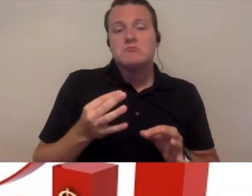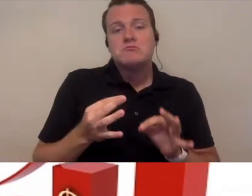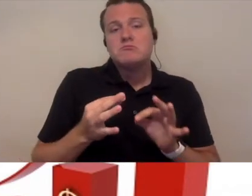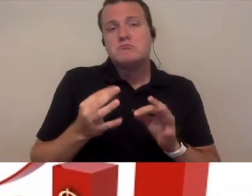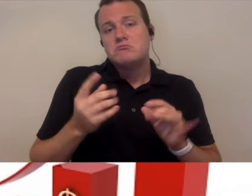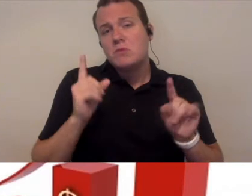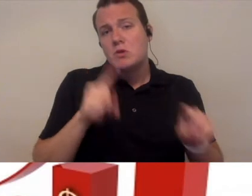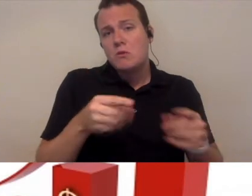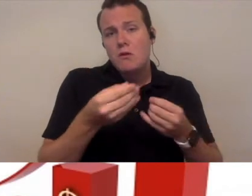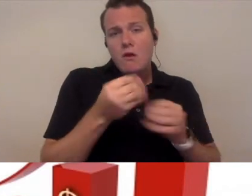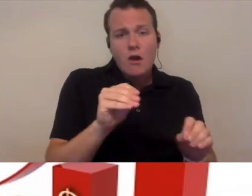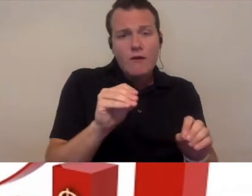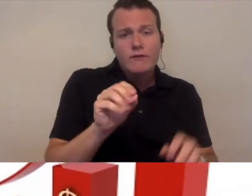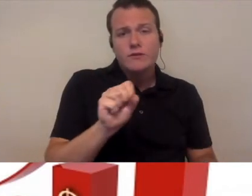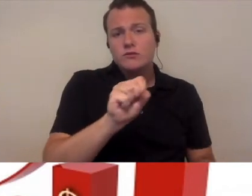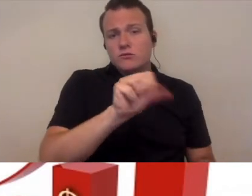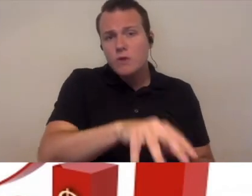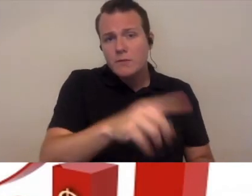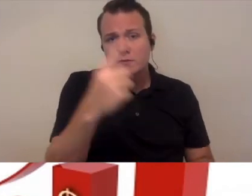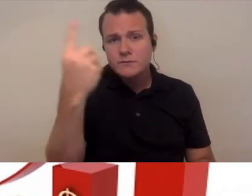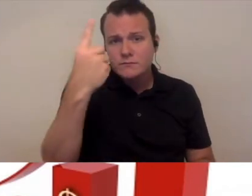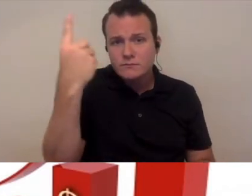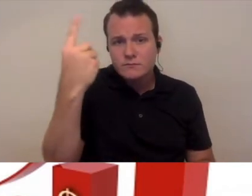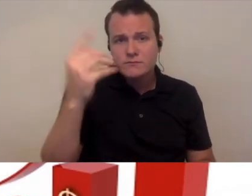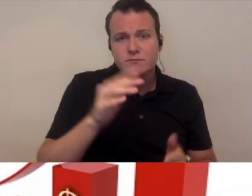an office or maybe I'll drop something off.